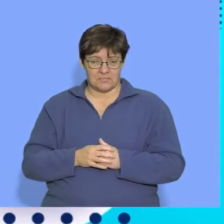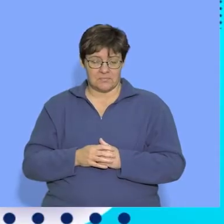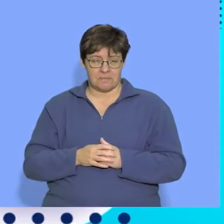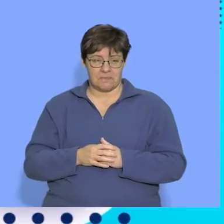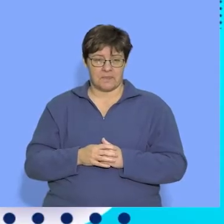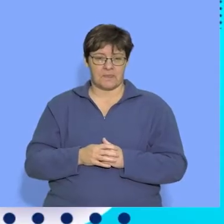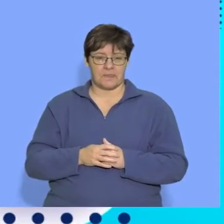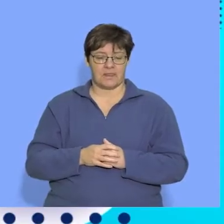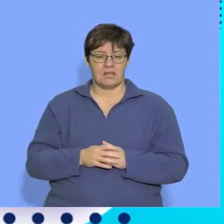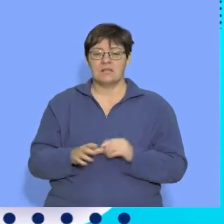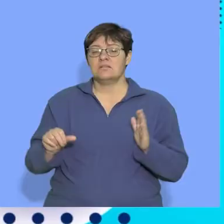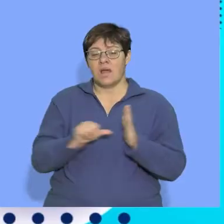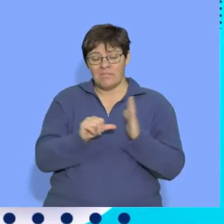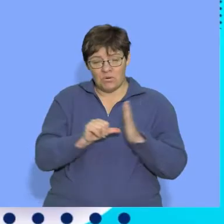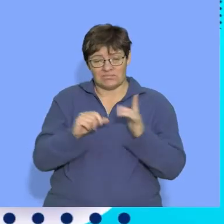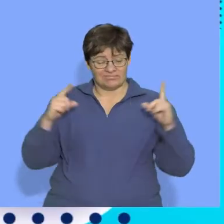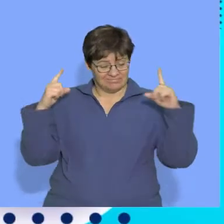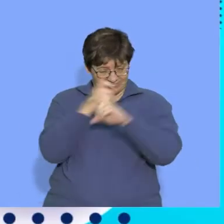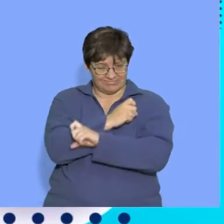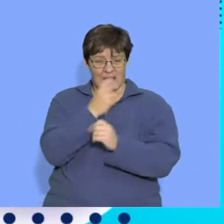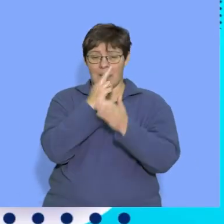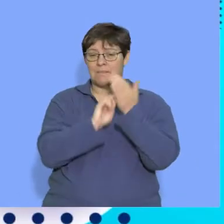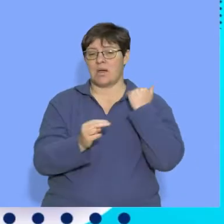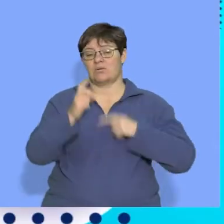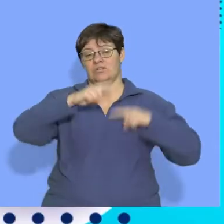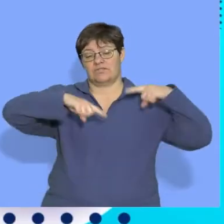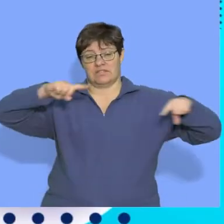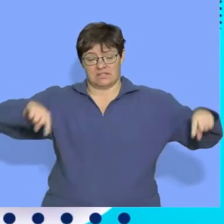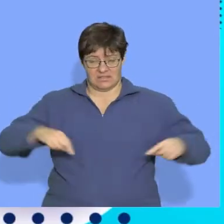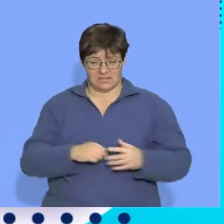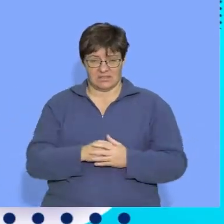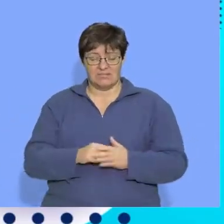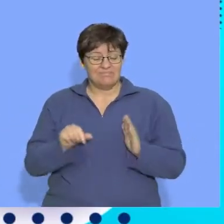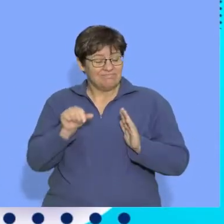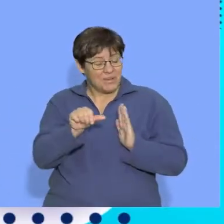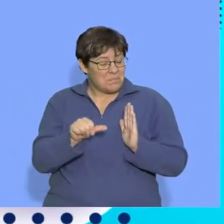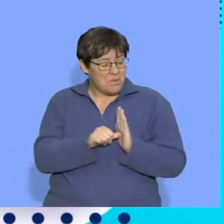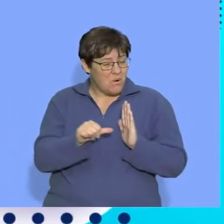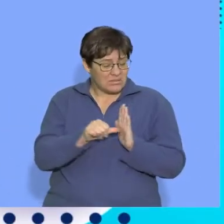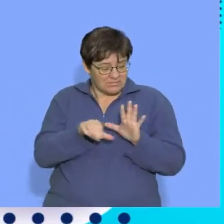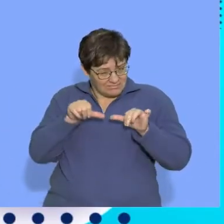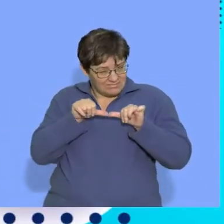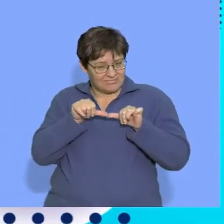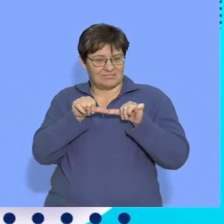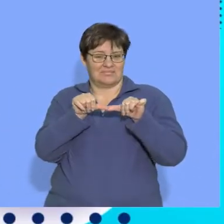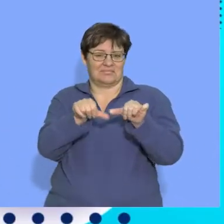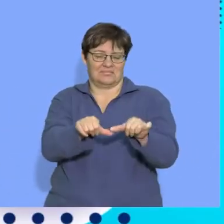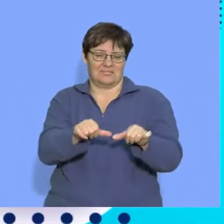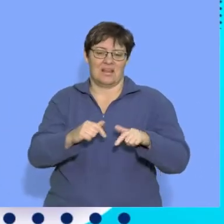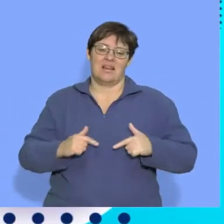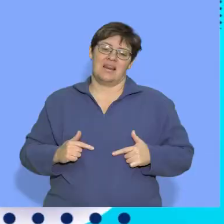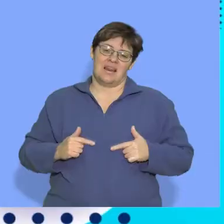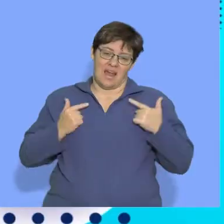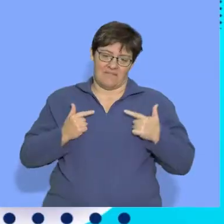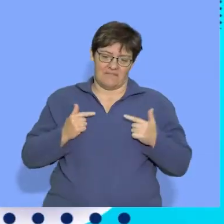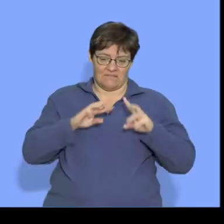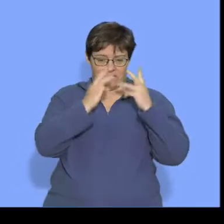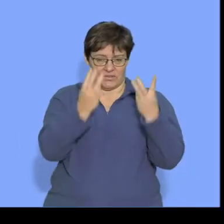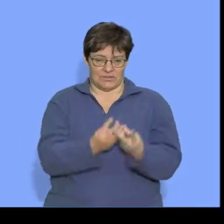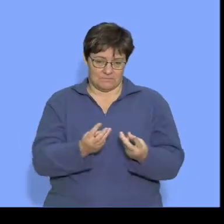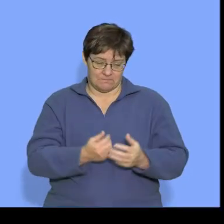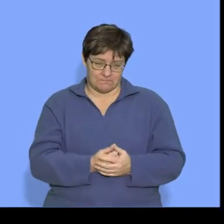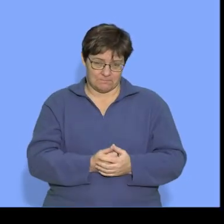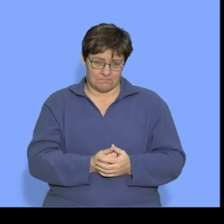consider that the complexity of biodiversity being a key factor to maintaining life and sustaining life on